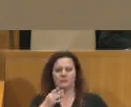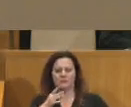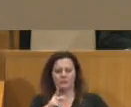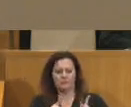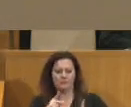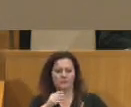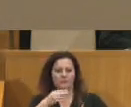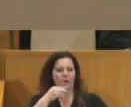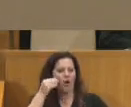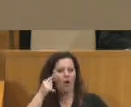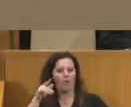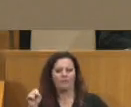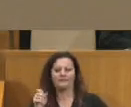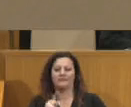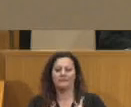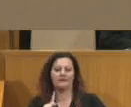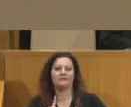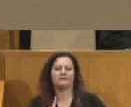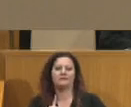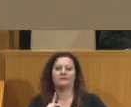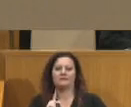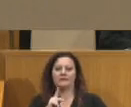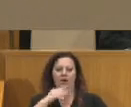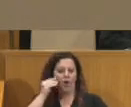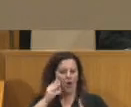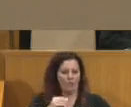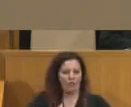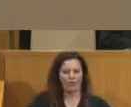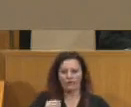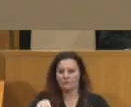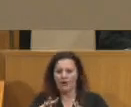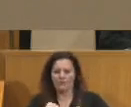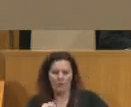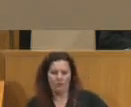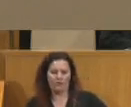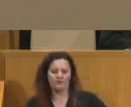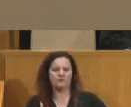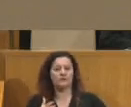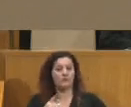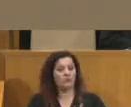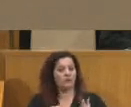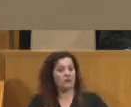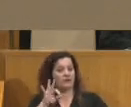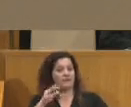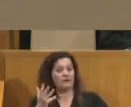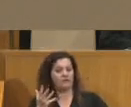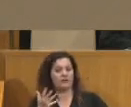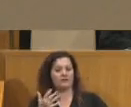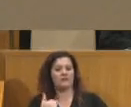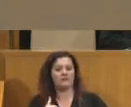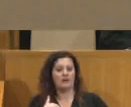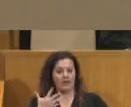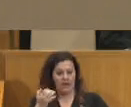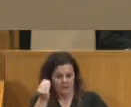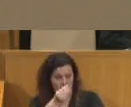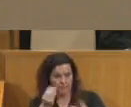Anthony Lindsay, I see Linda, Chris, Yvette, Amaya, Chris Wilson,